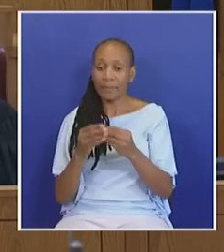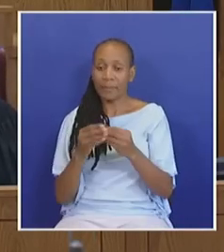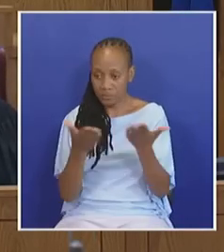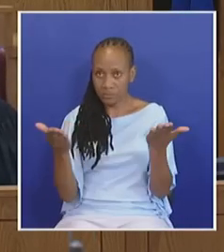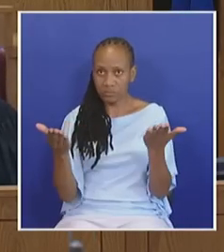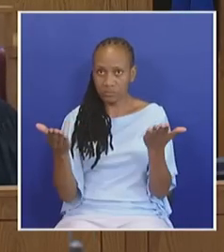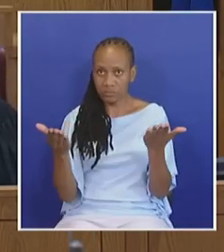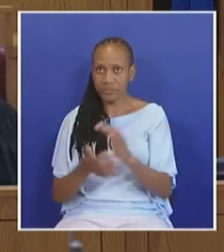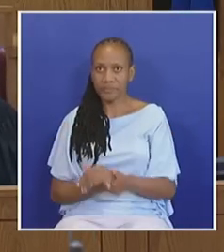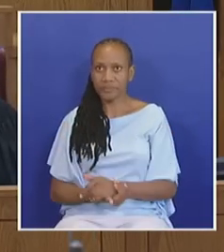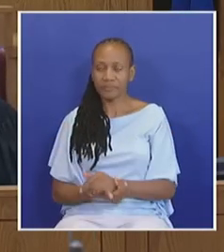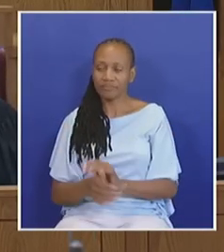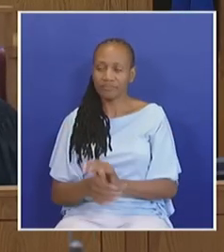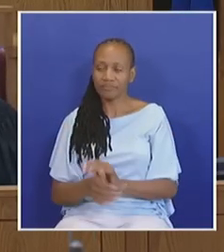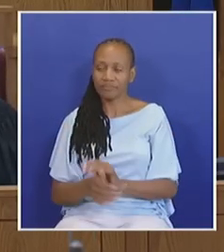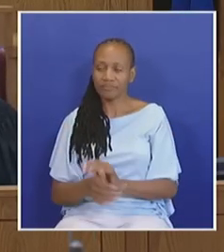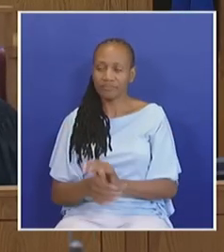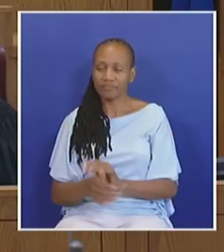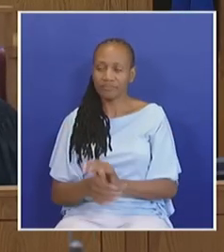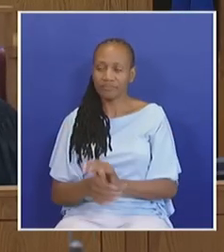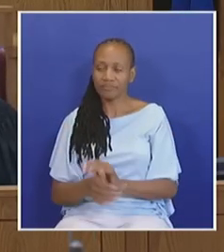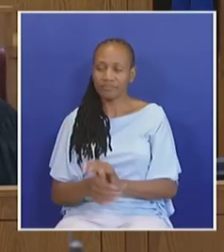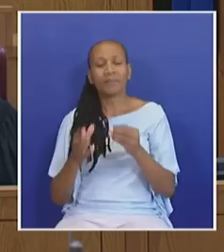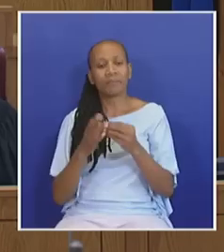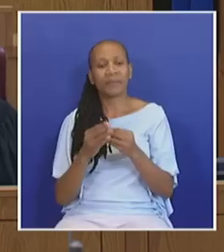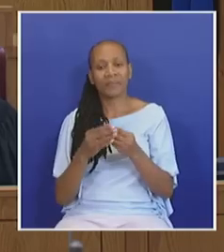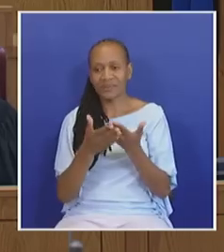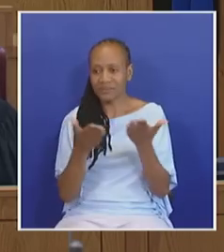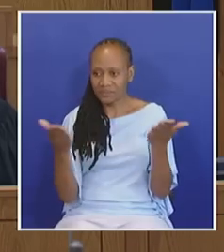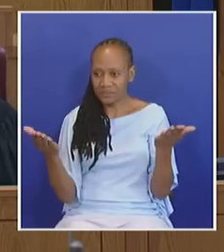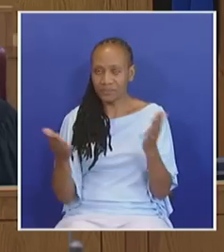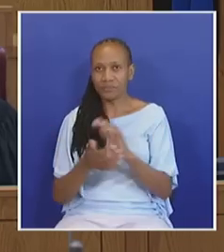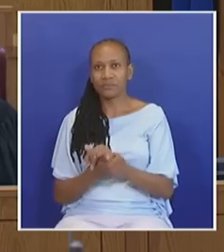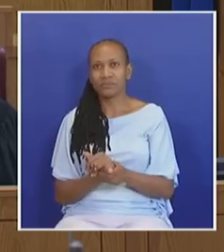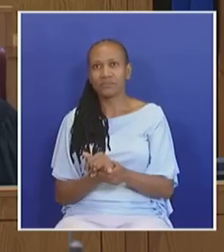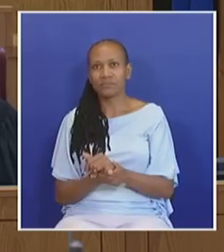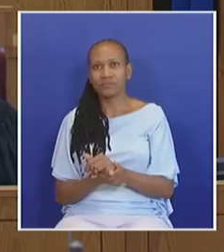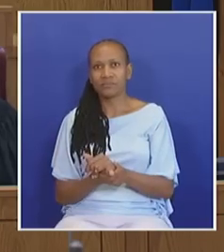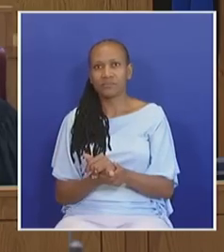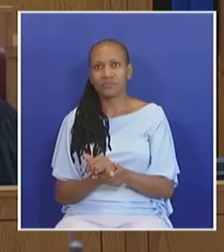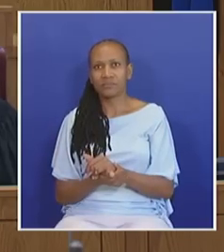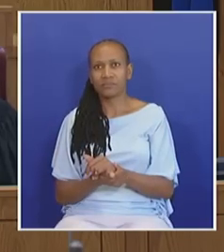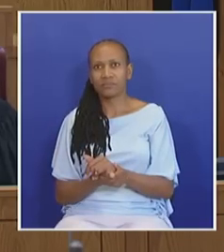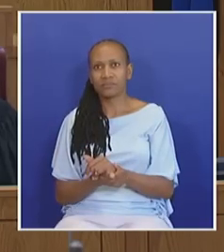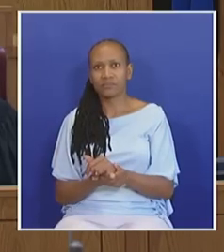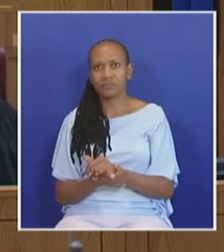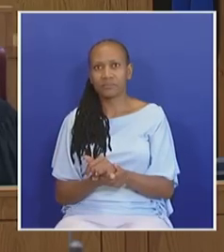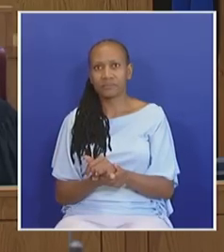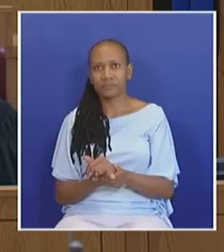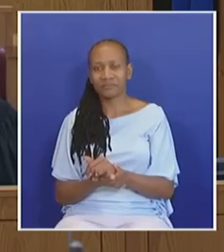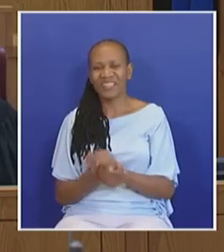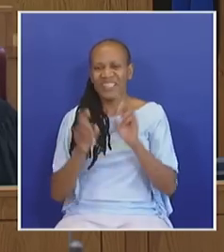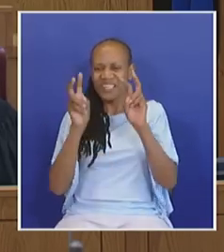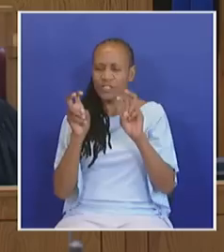No, give me the chance. Honorable members, we do not want to get stuck on a very serious debate on this